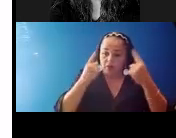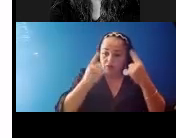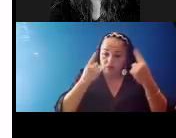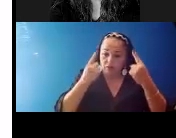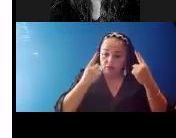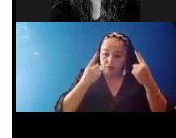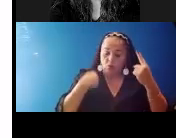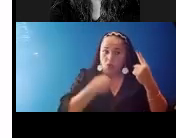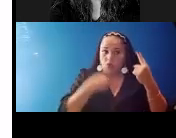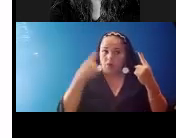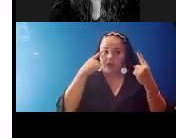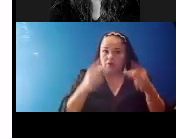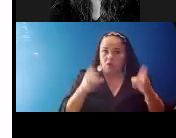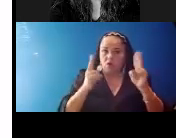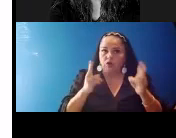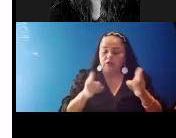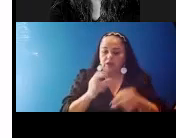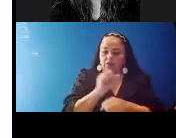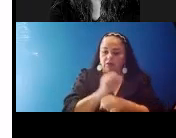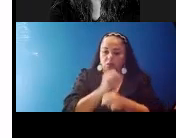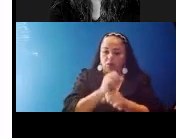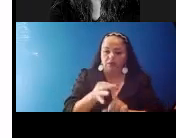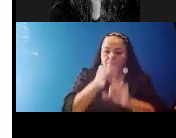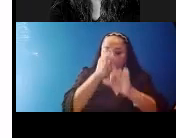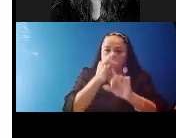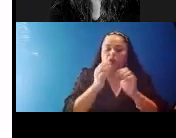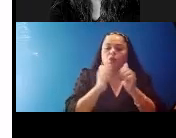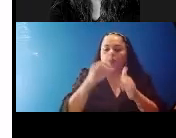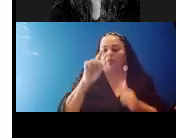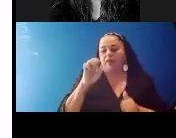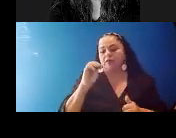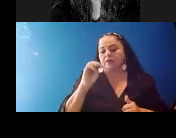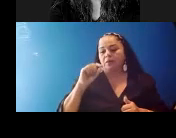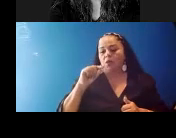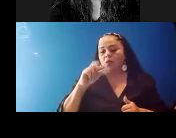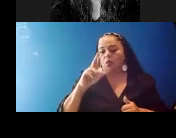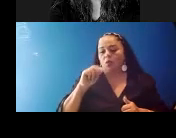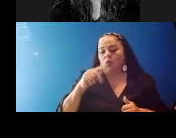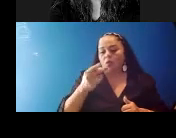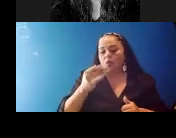the urgency of the work, and especially as the demographics continue to shift.